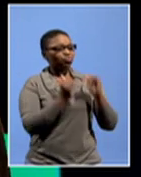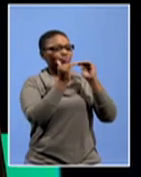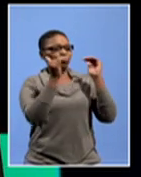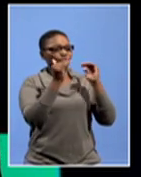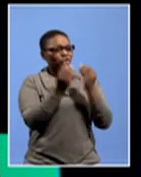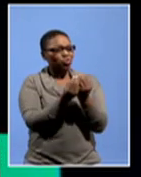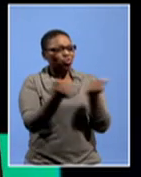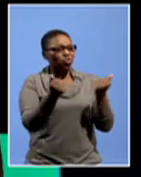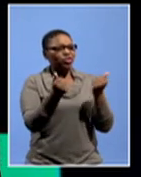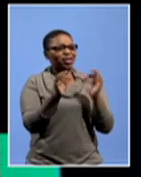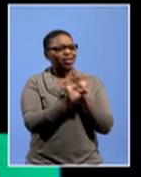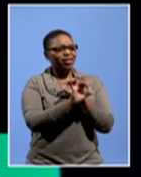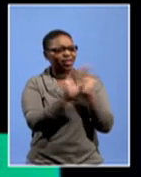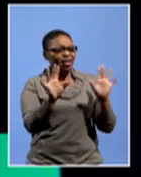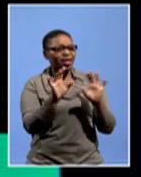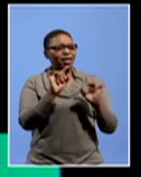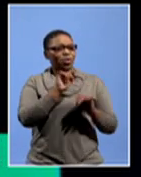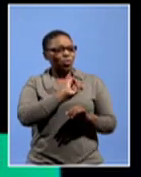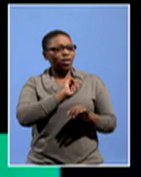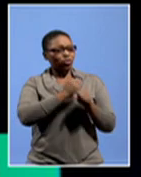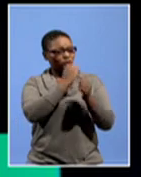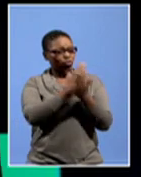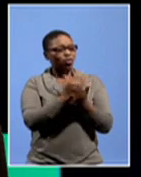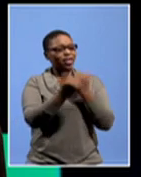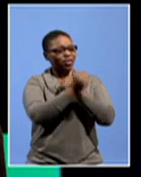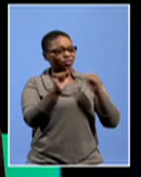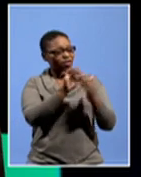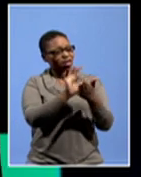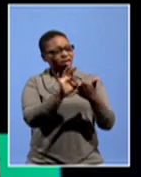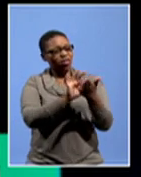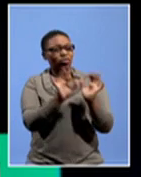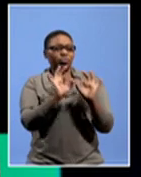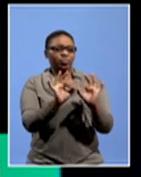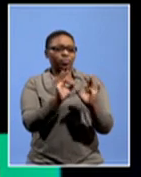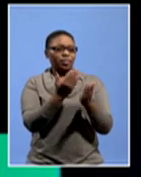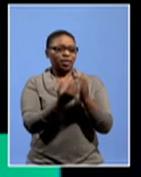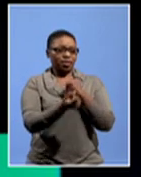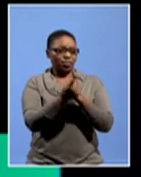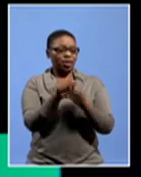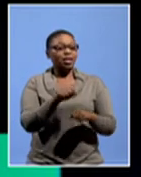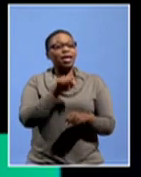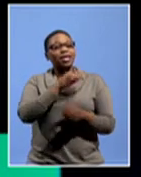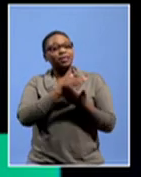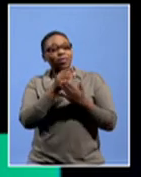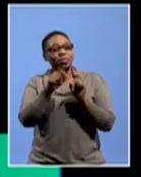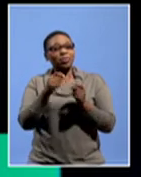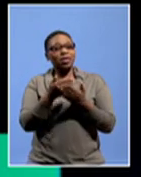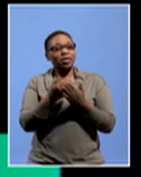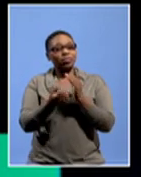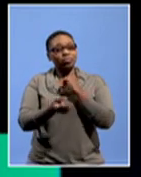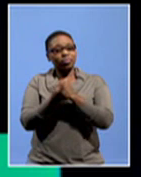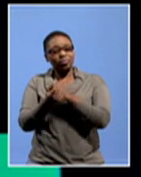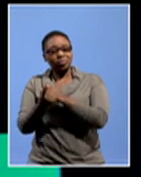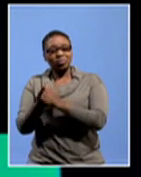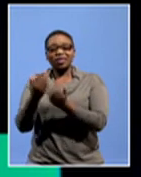sure that the end goal of free, fair, credible elections is met. Now, in some of these instances, we've already managed to take down a number of tweets and